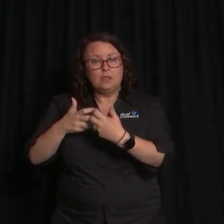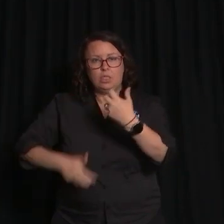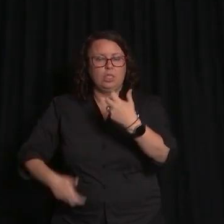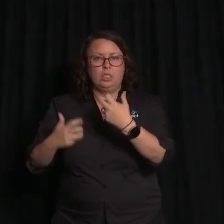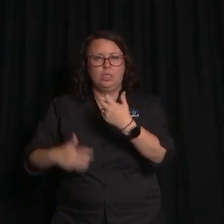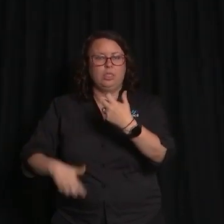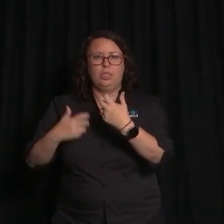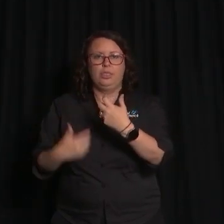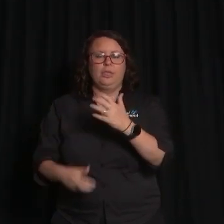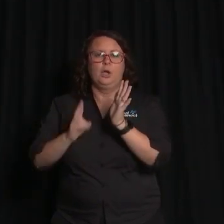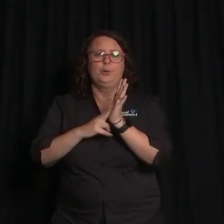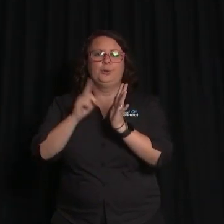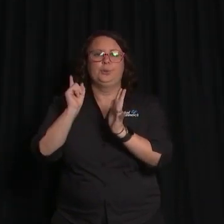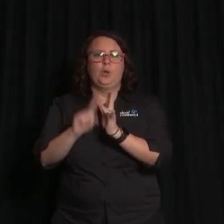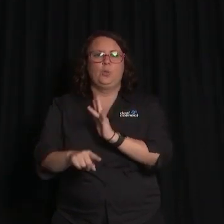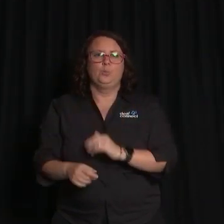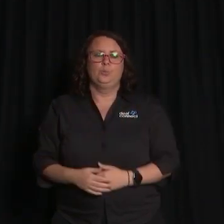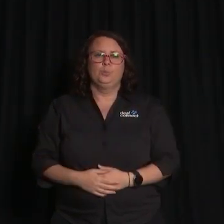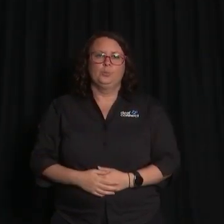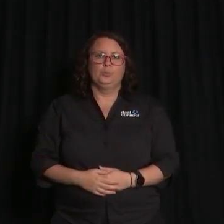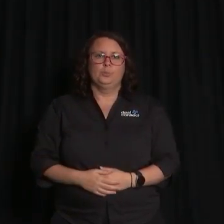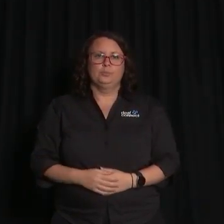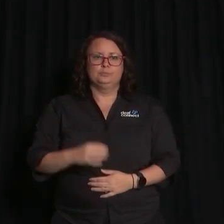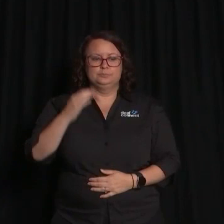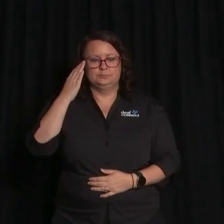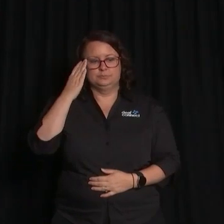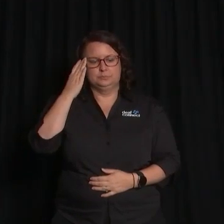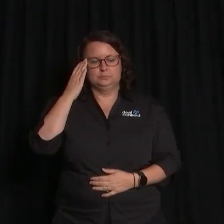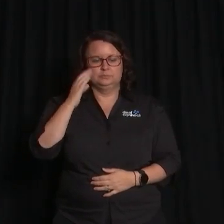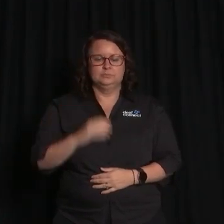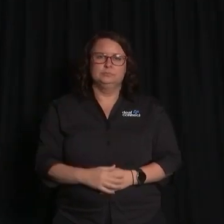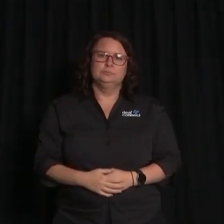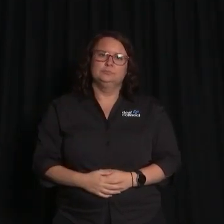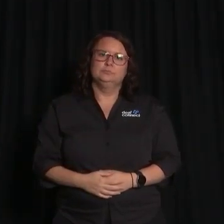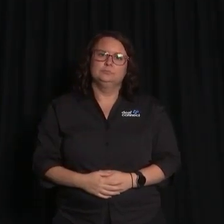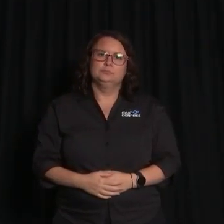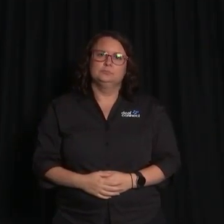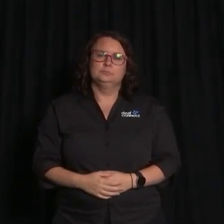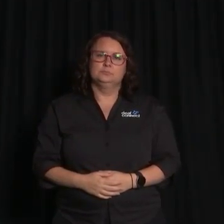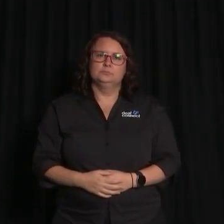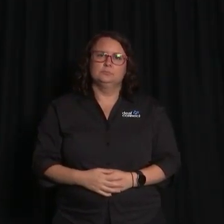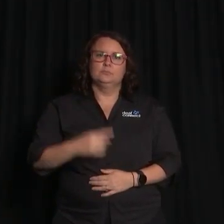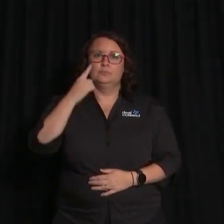No. So you can see in the Right of Themselves in 4 data that's presented here,